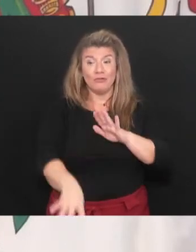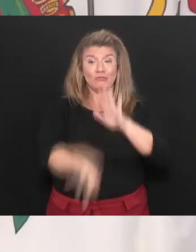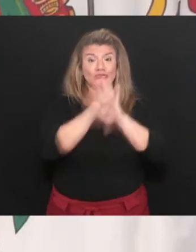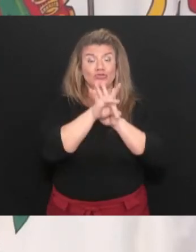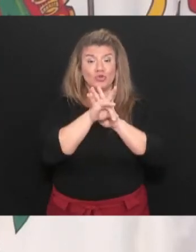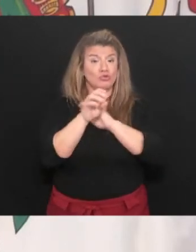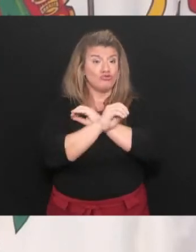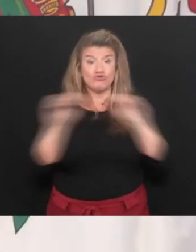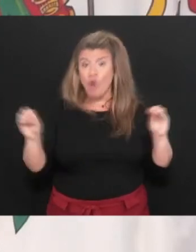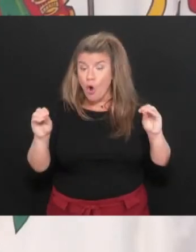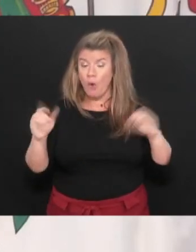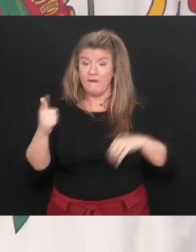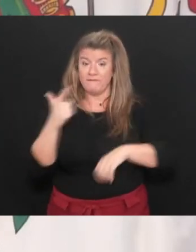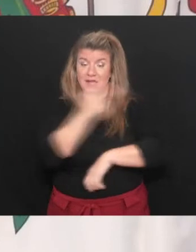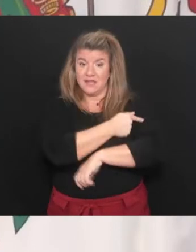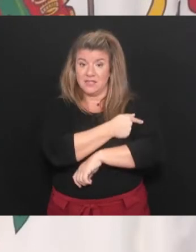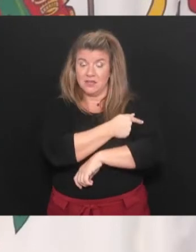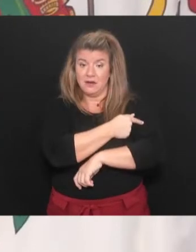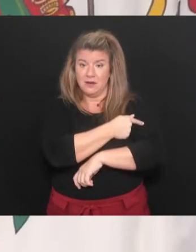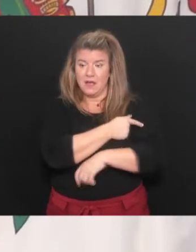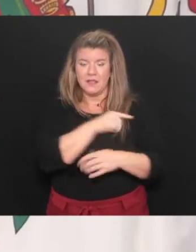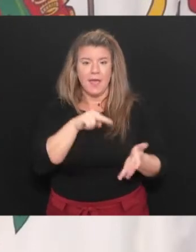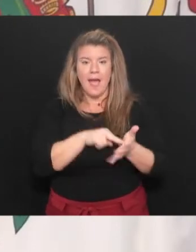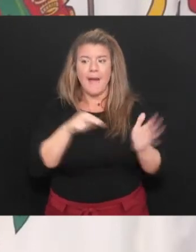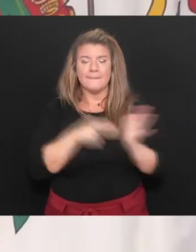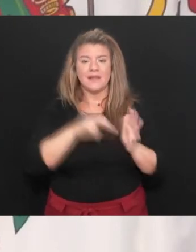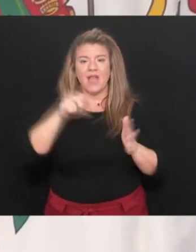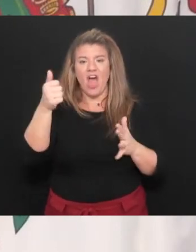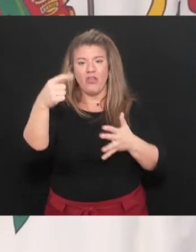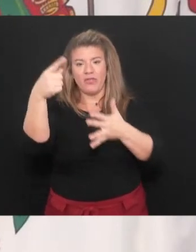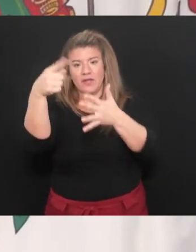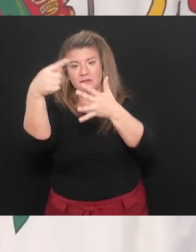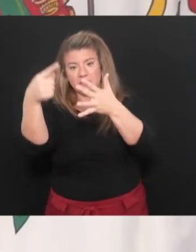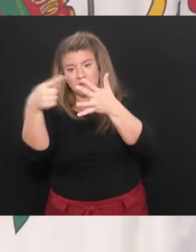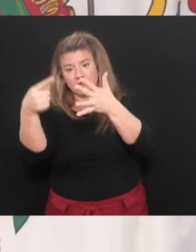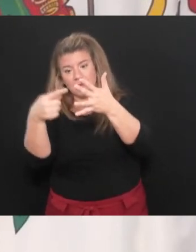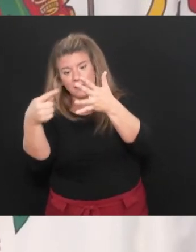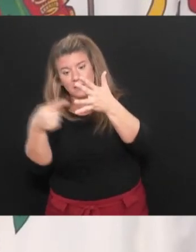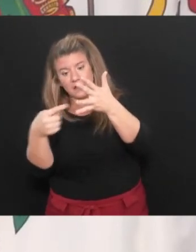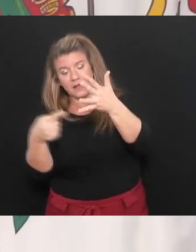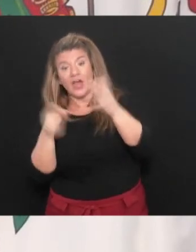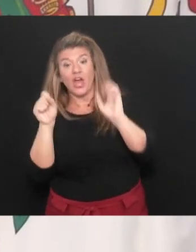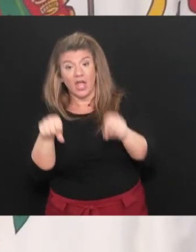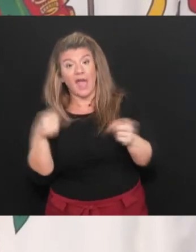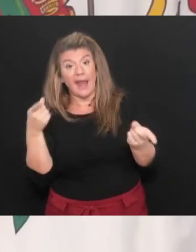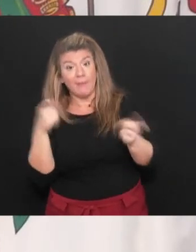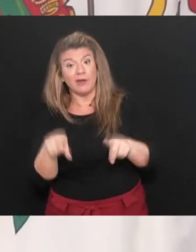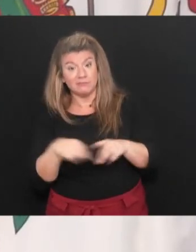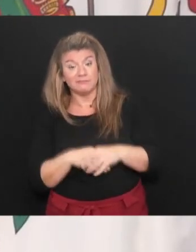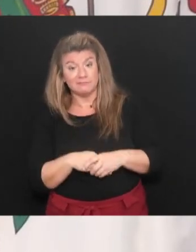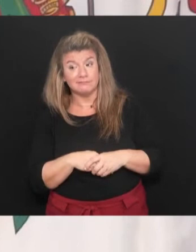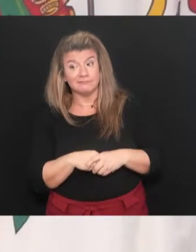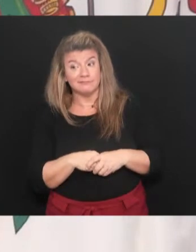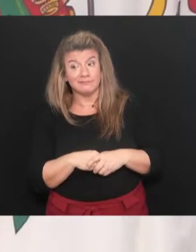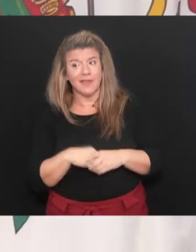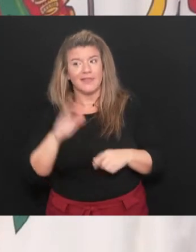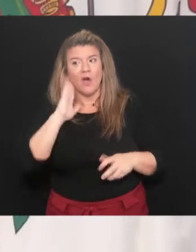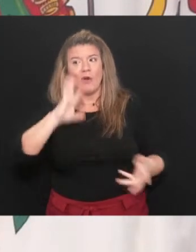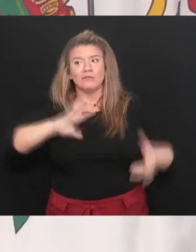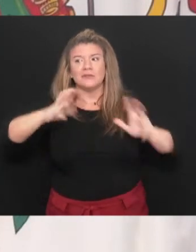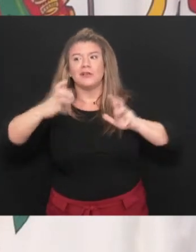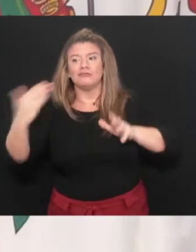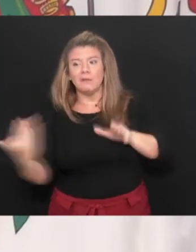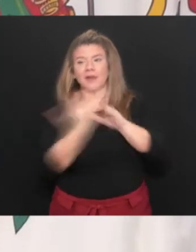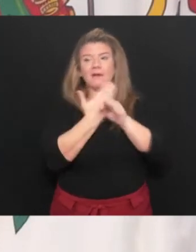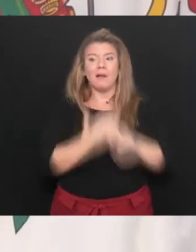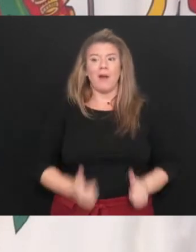have that, then all of those things come into play that can disrupt our lives in every